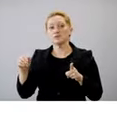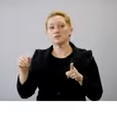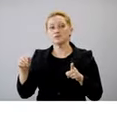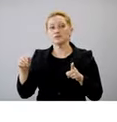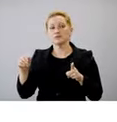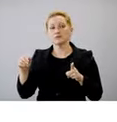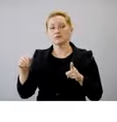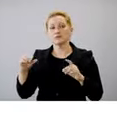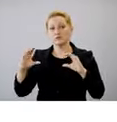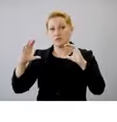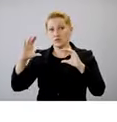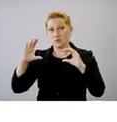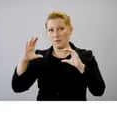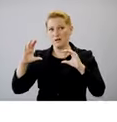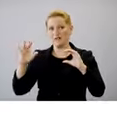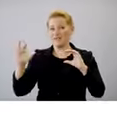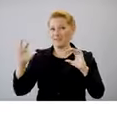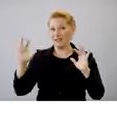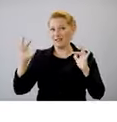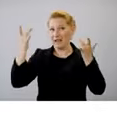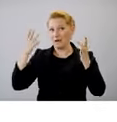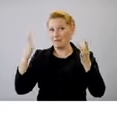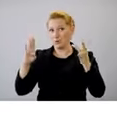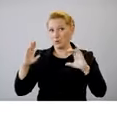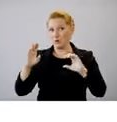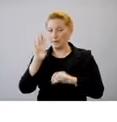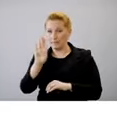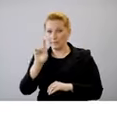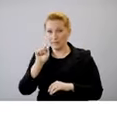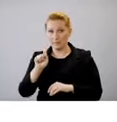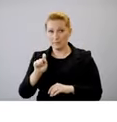see that light blue, the B.1,